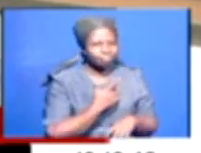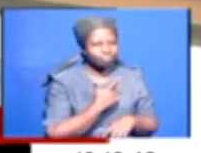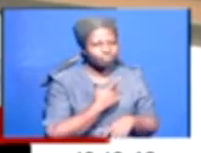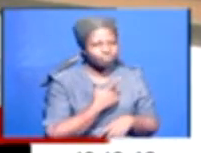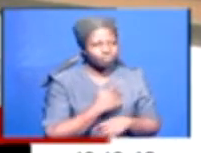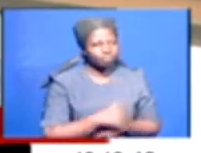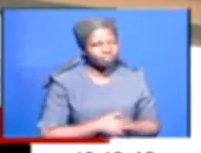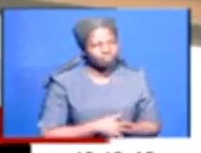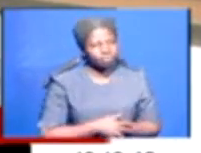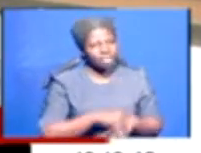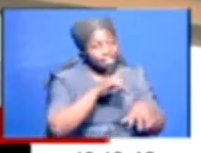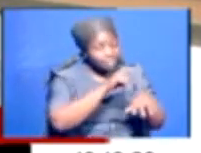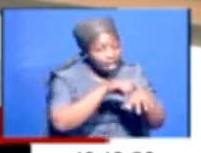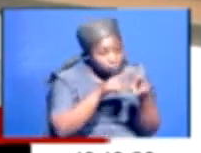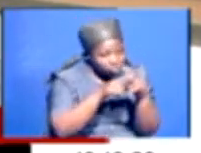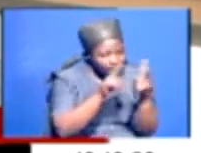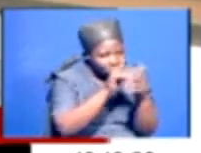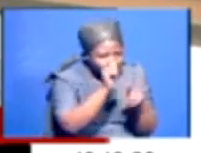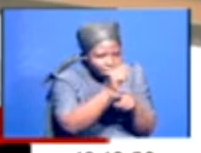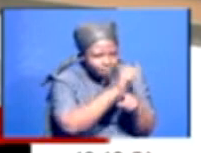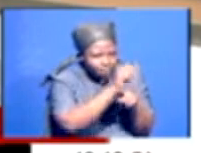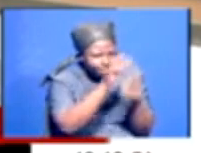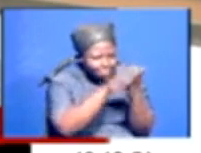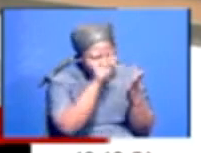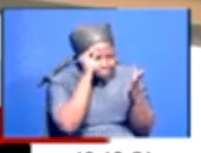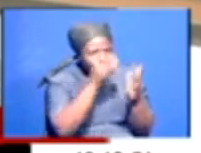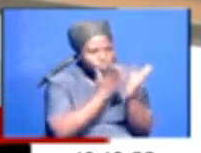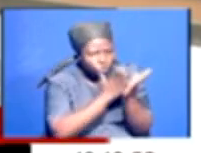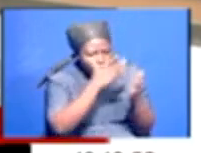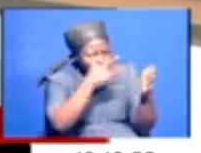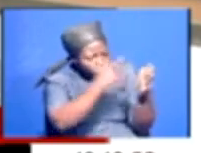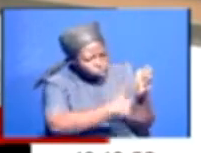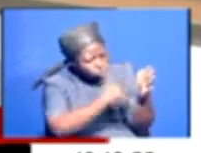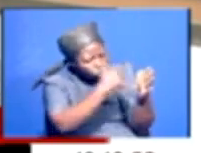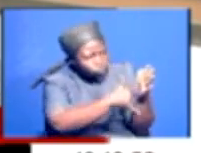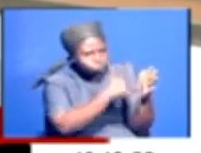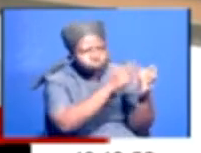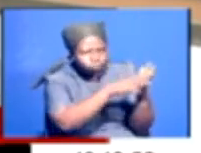when you start training through YouTube and, you know, trying to pick the lessons,